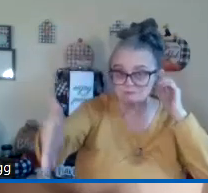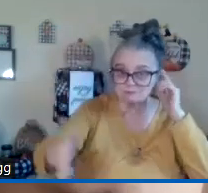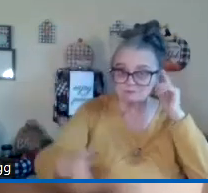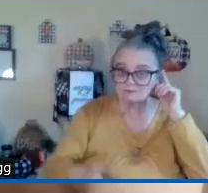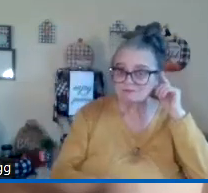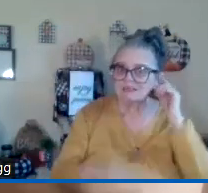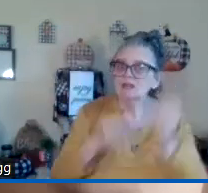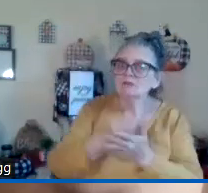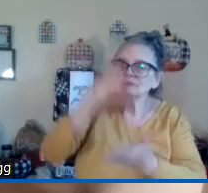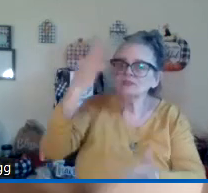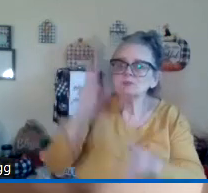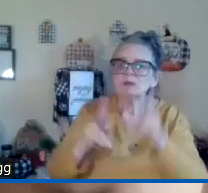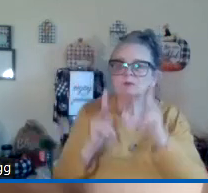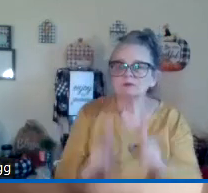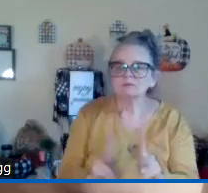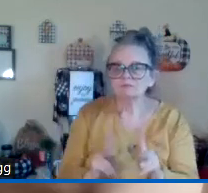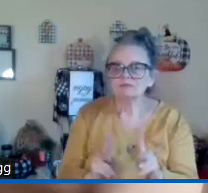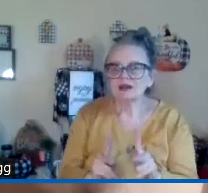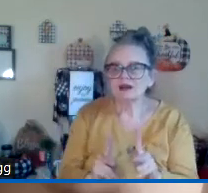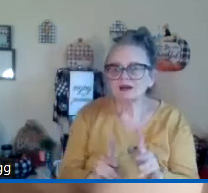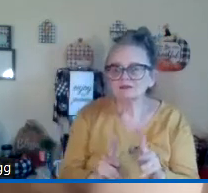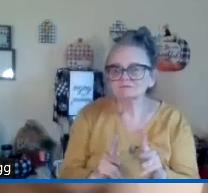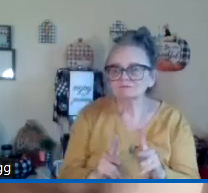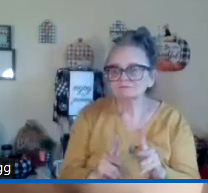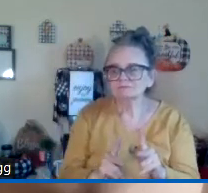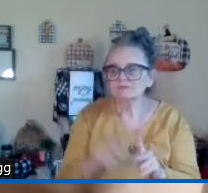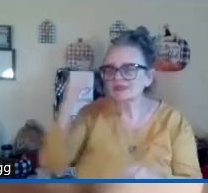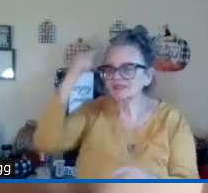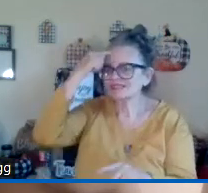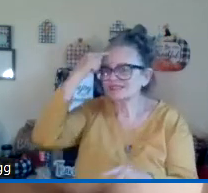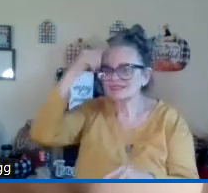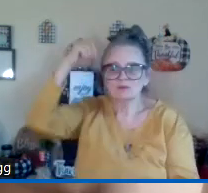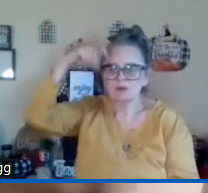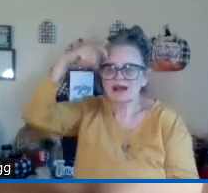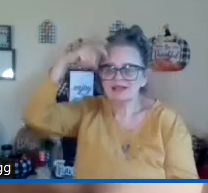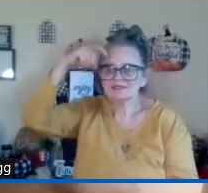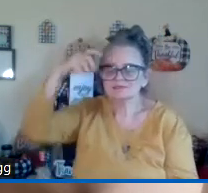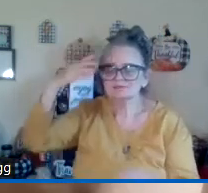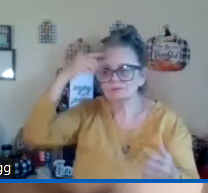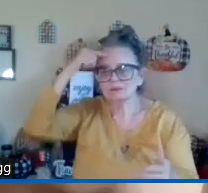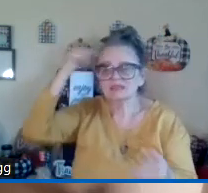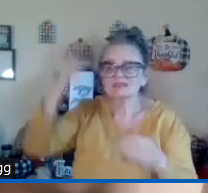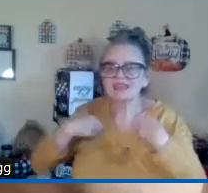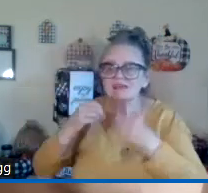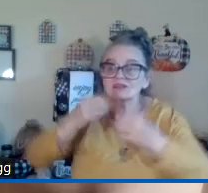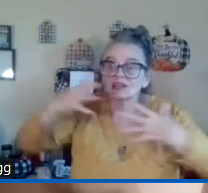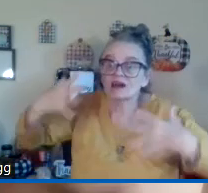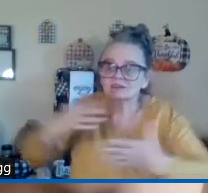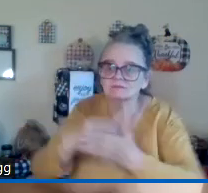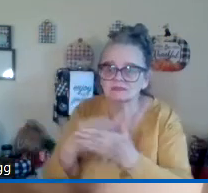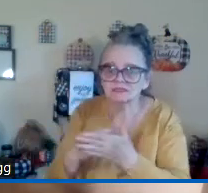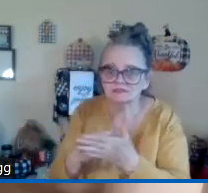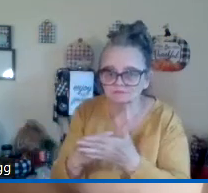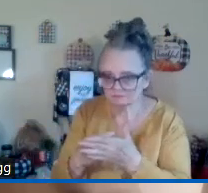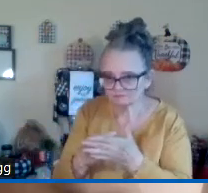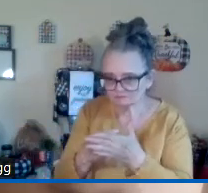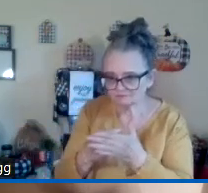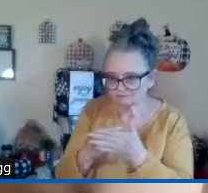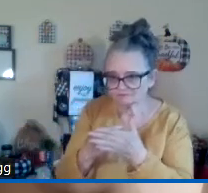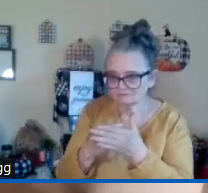future. Rich people, they just think they're wise because they have a lot of